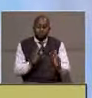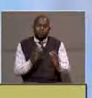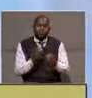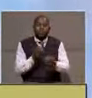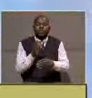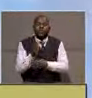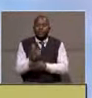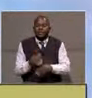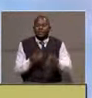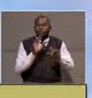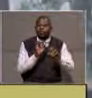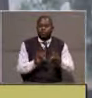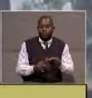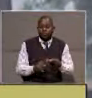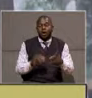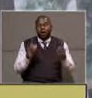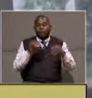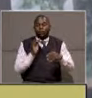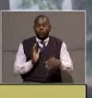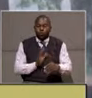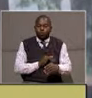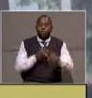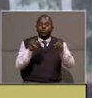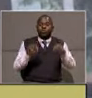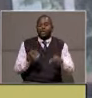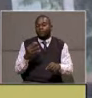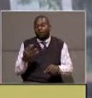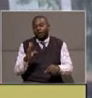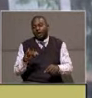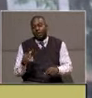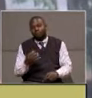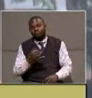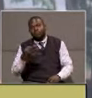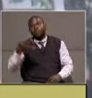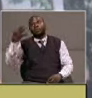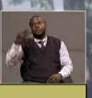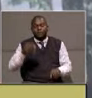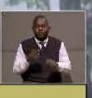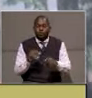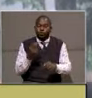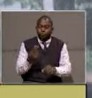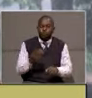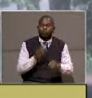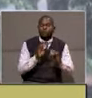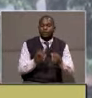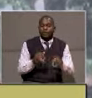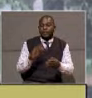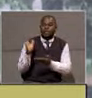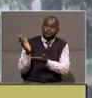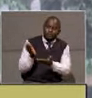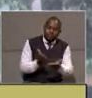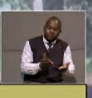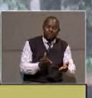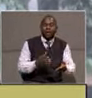minister's office, small boardroom and four other offices on the first floor. Two offices, a reception, a